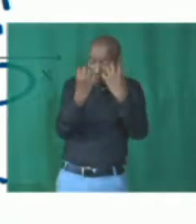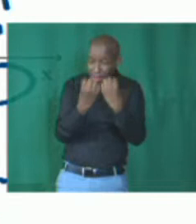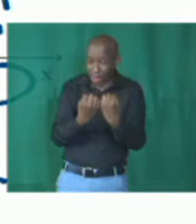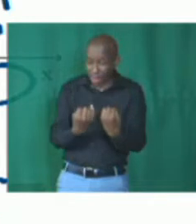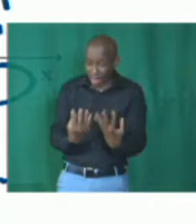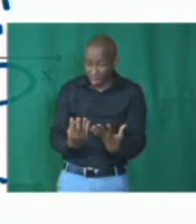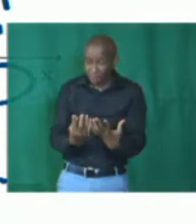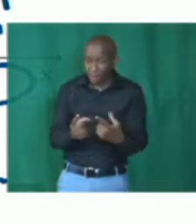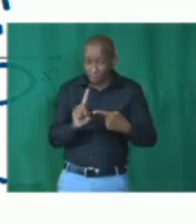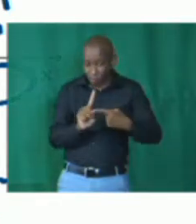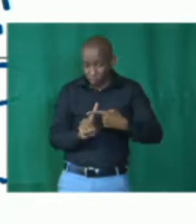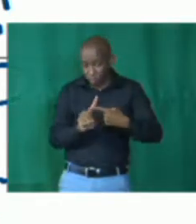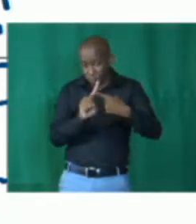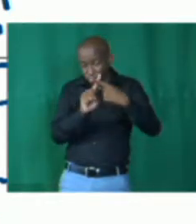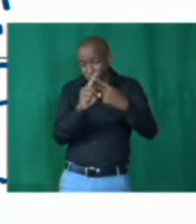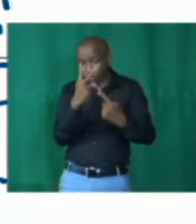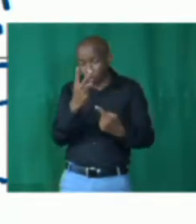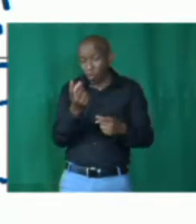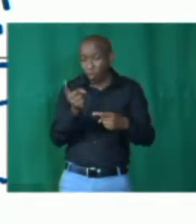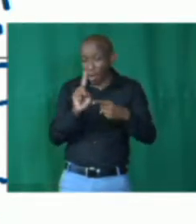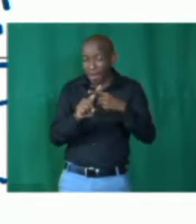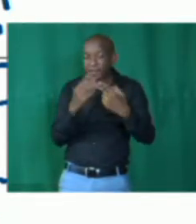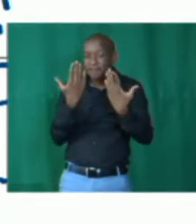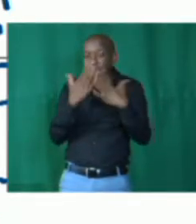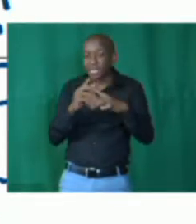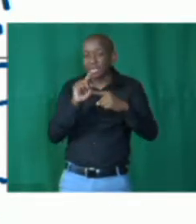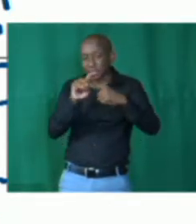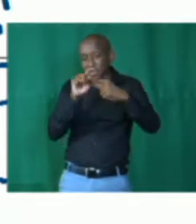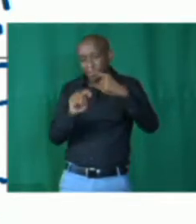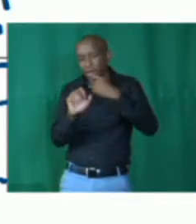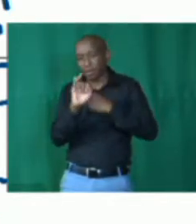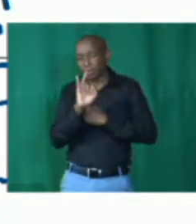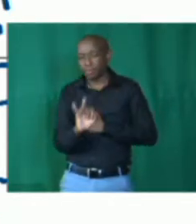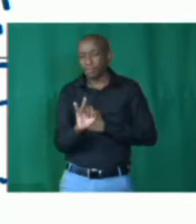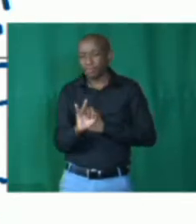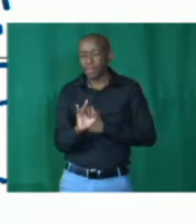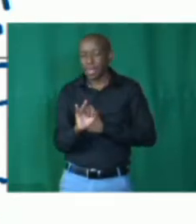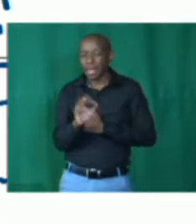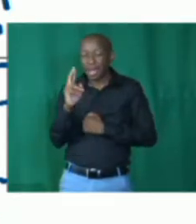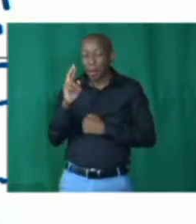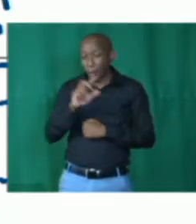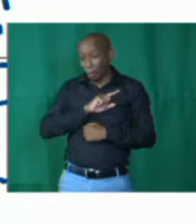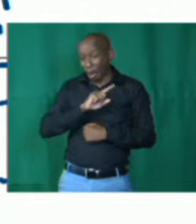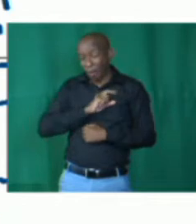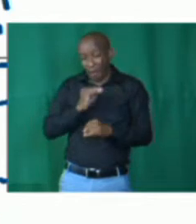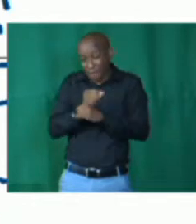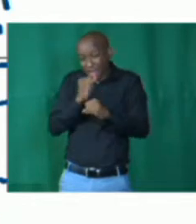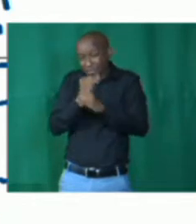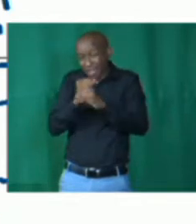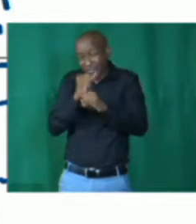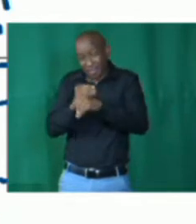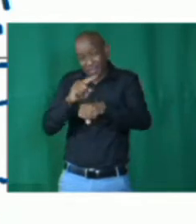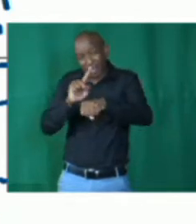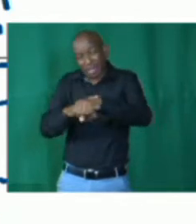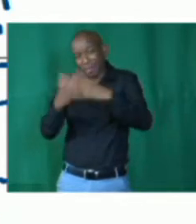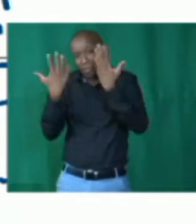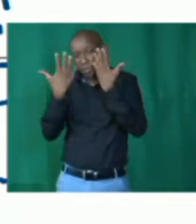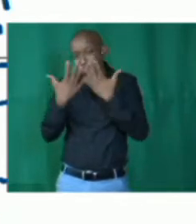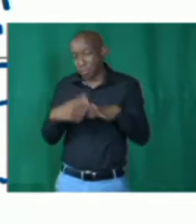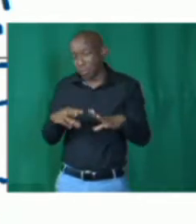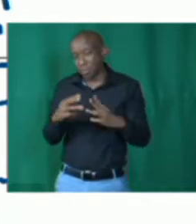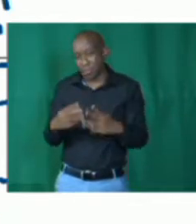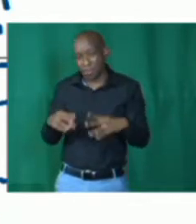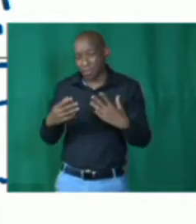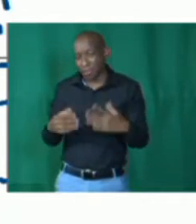and also that's here. You add them, then you divide by 2. The reason I'm rushing now is that we are out of time, dear